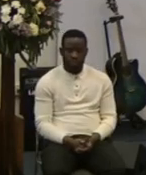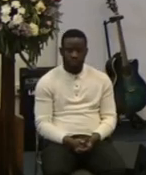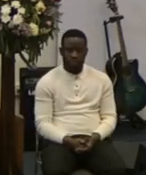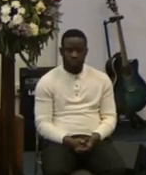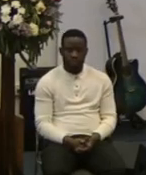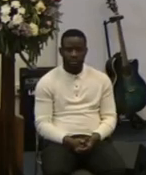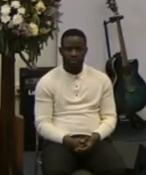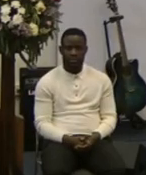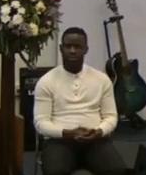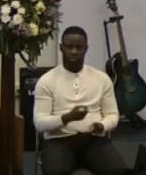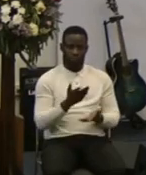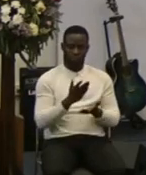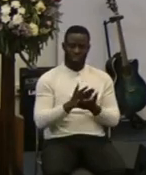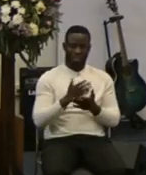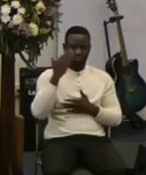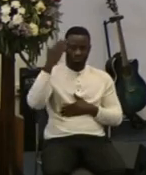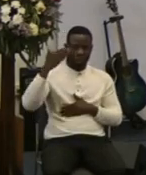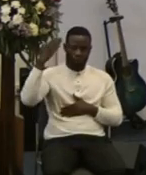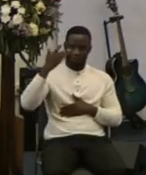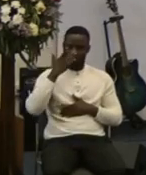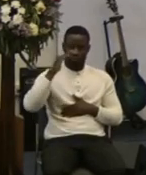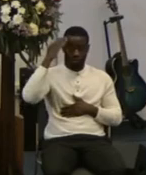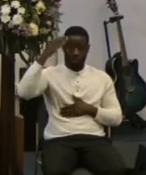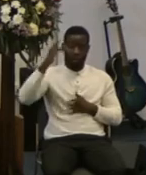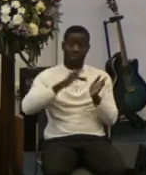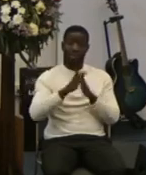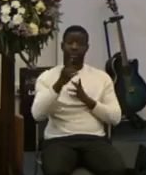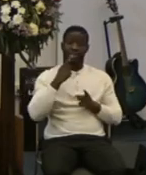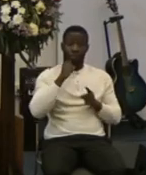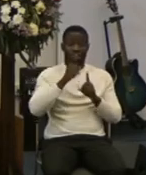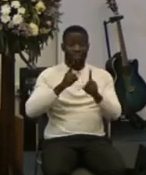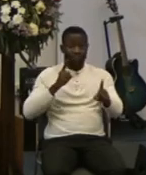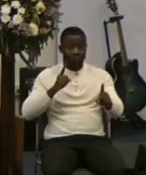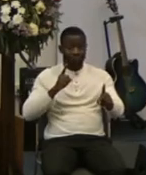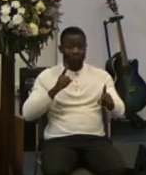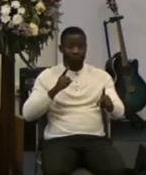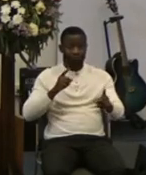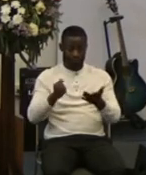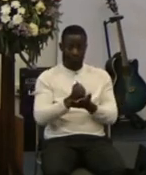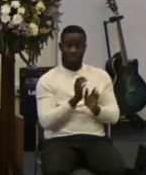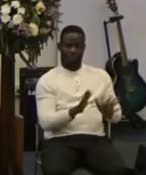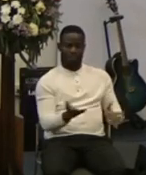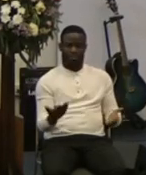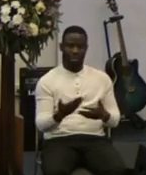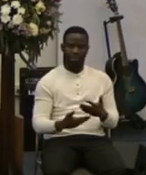It's a pipe dream. It's a smoke dream. Jesus says, I will never leave you nor forsake you.